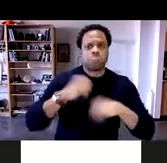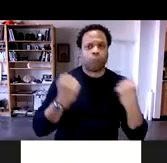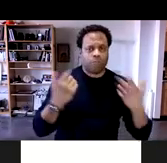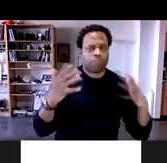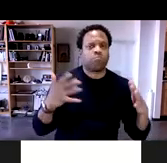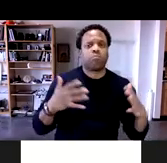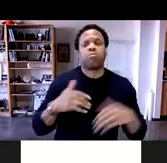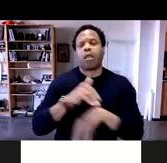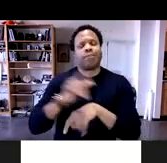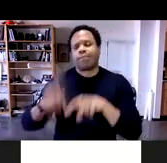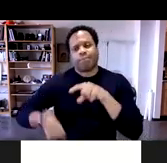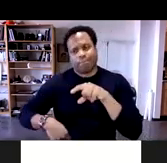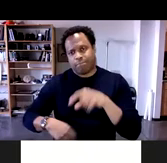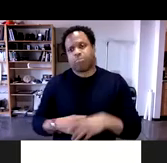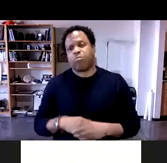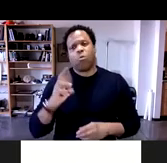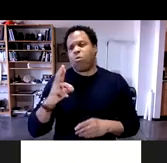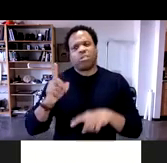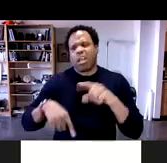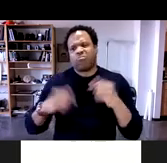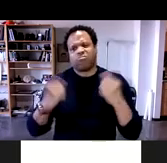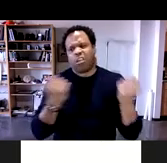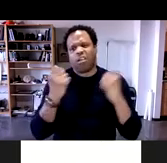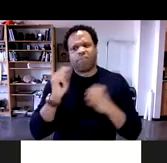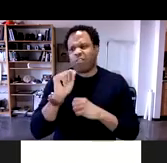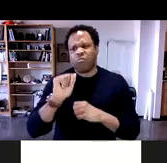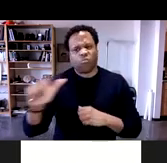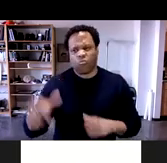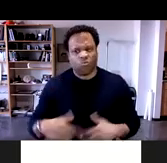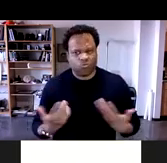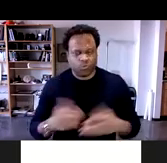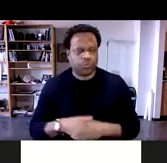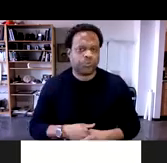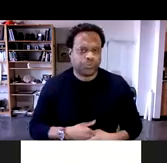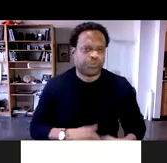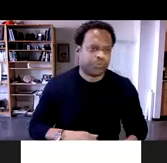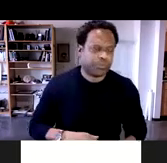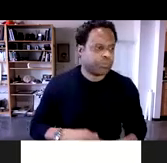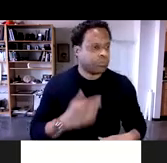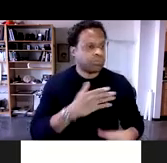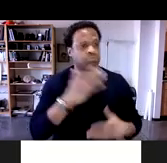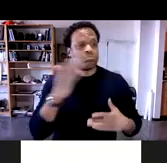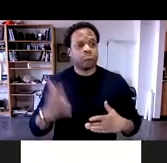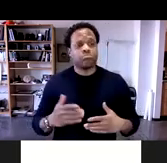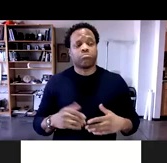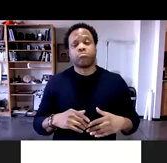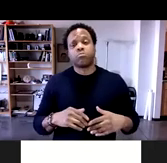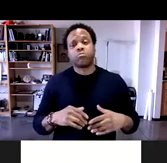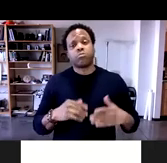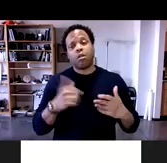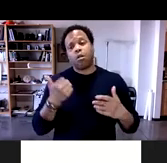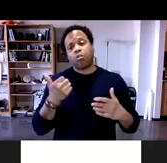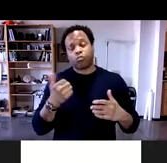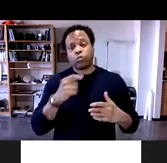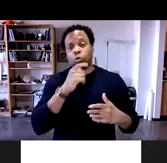specific little box area around their face, a little frame around that area. And then there's also people